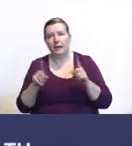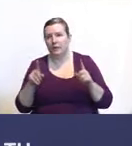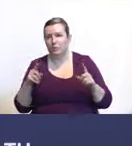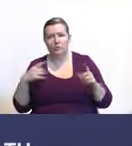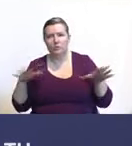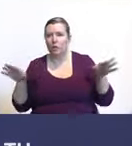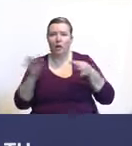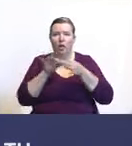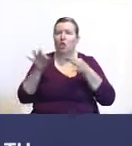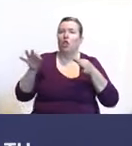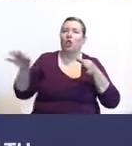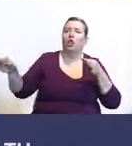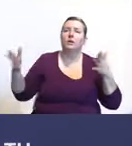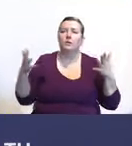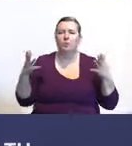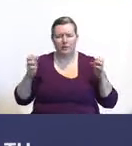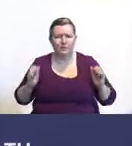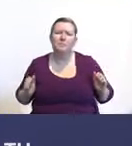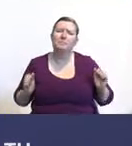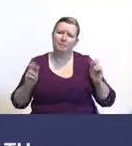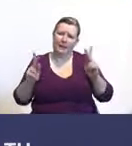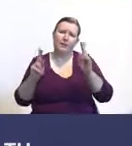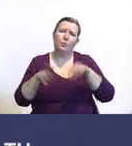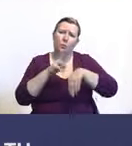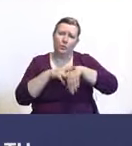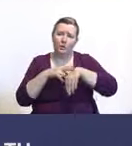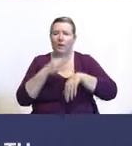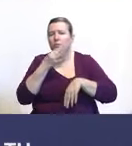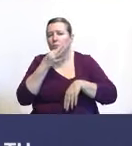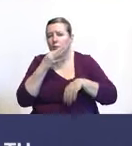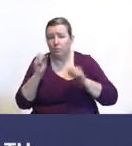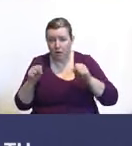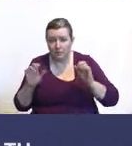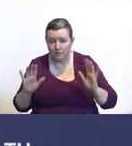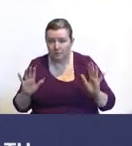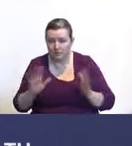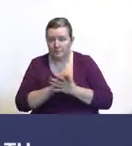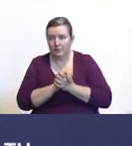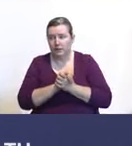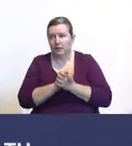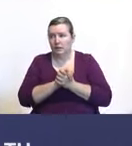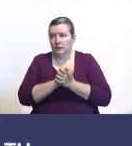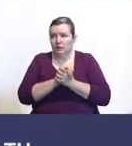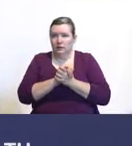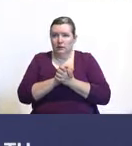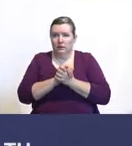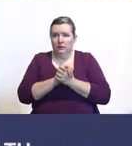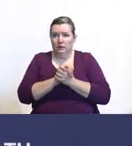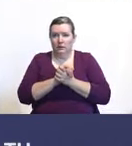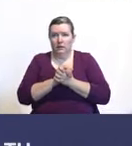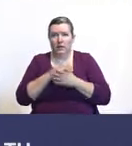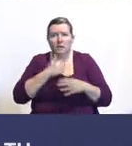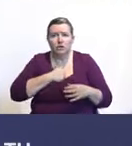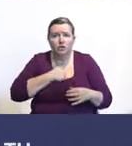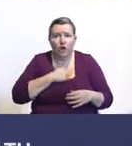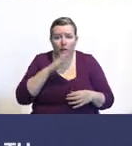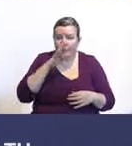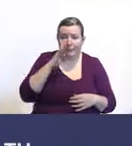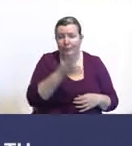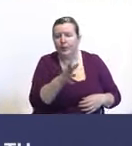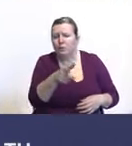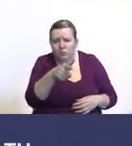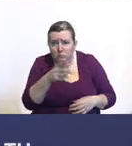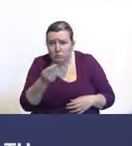normal situation. So thank you for that. Joey, I skipped you inadvertently, I apologize. I will somehow forgive